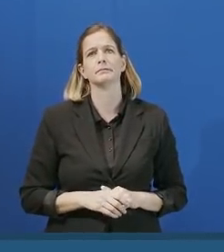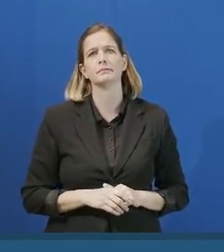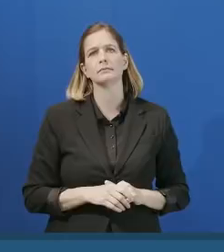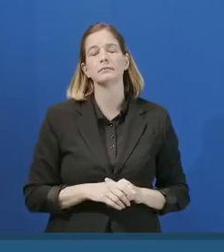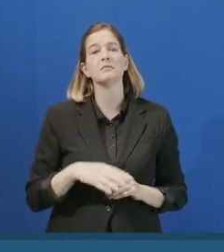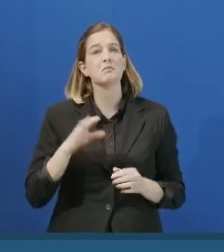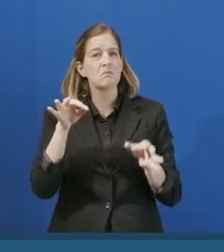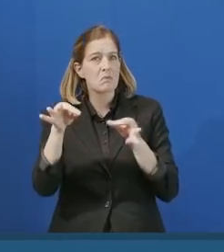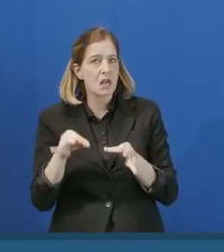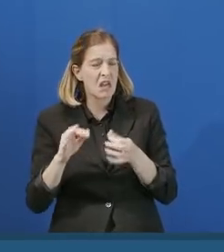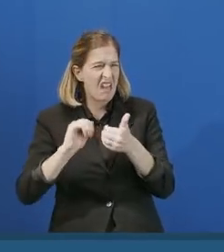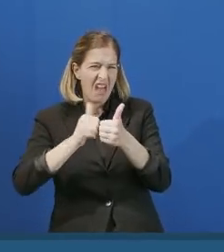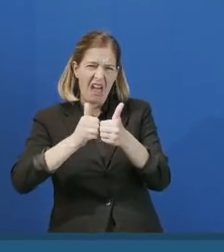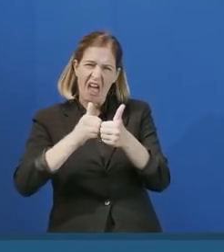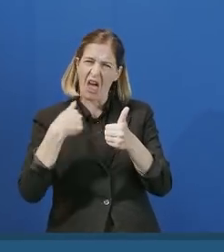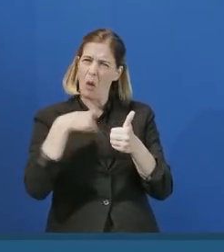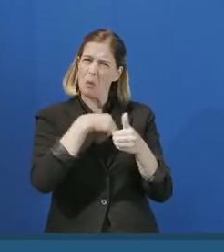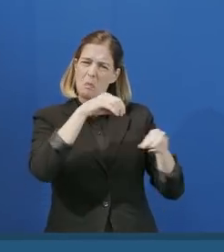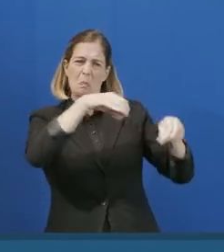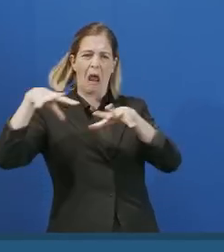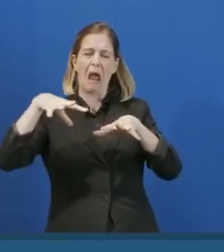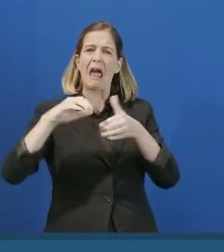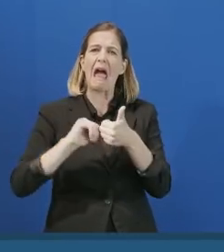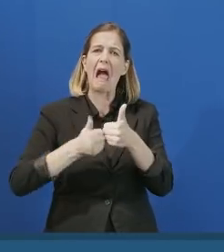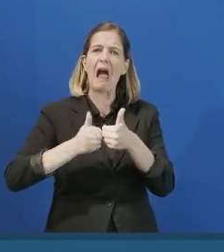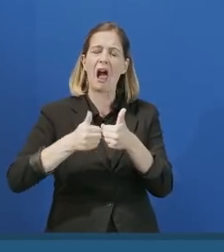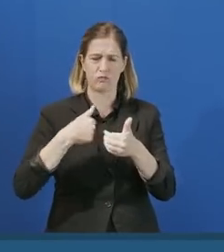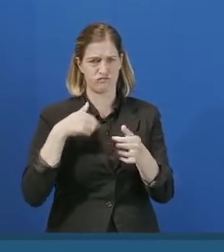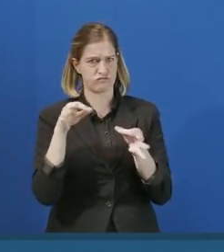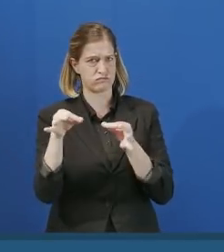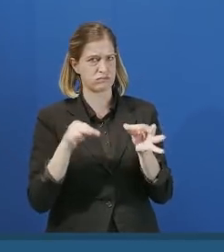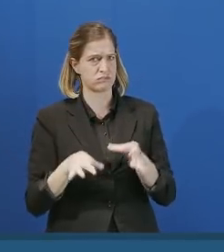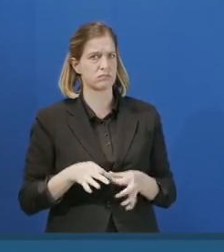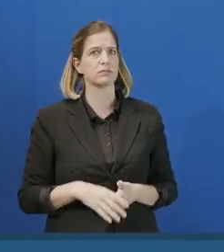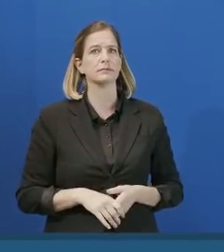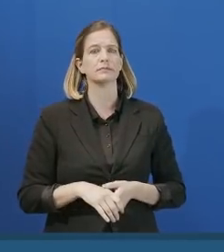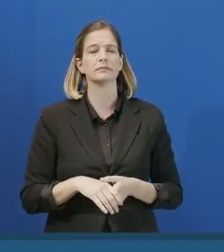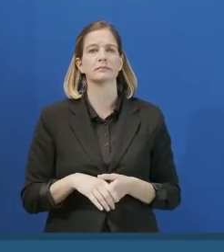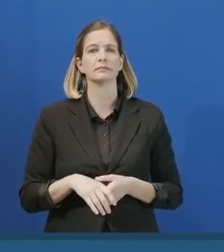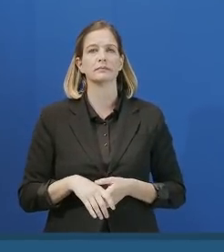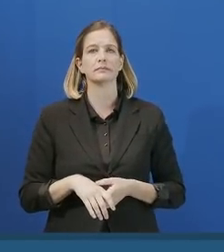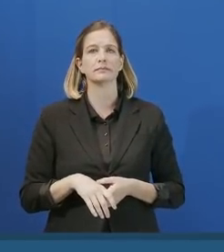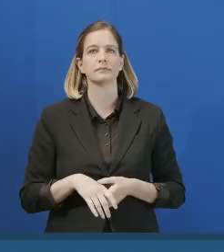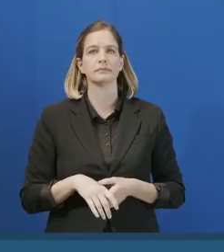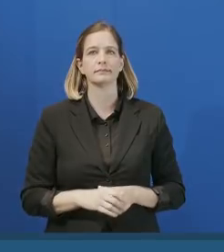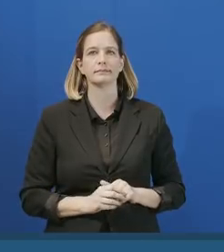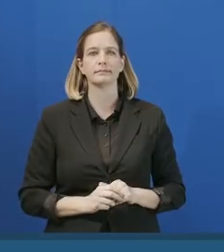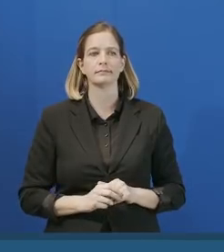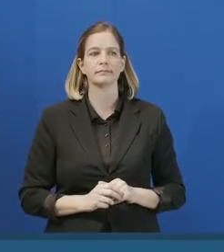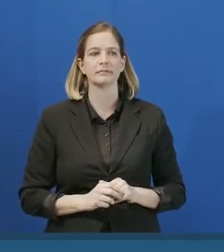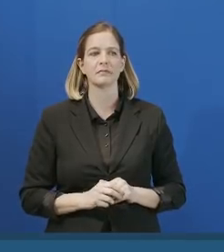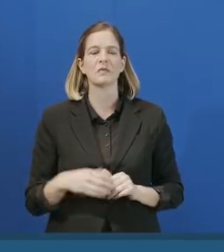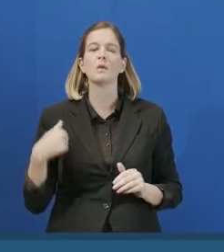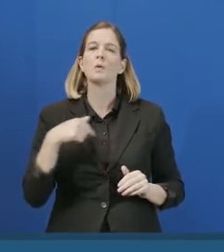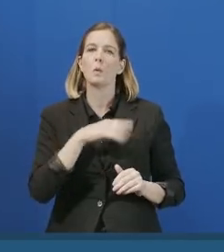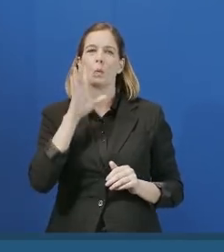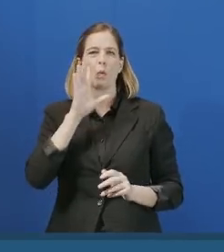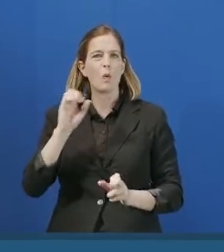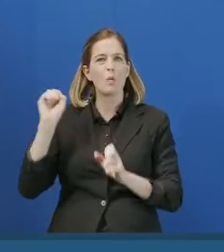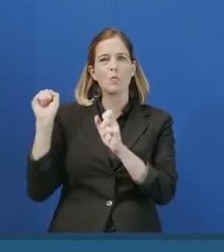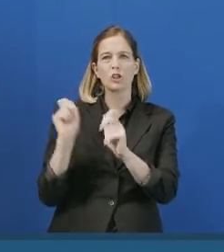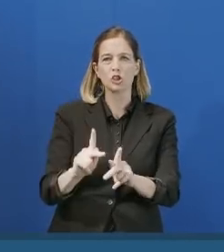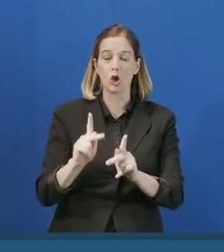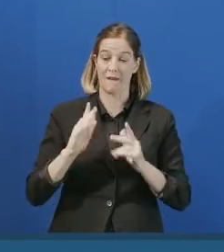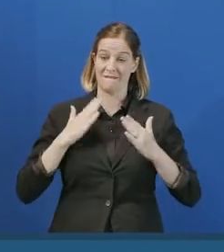We're going to return to physical health and economic health the Arizona way. So it will